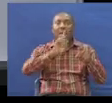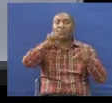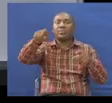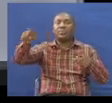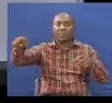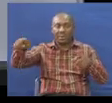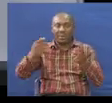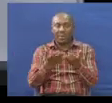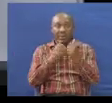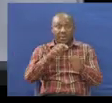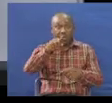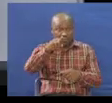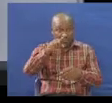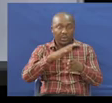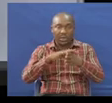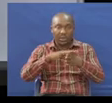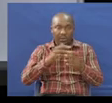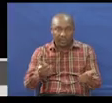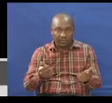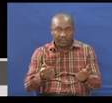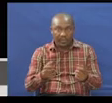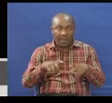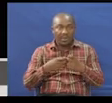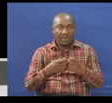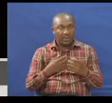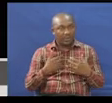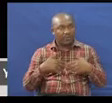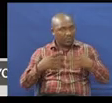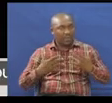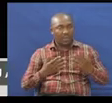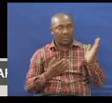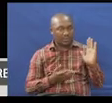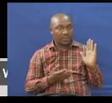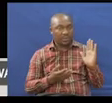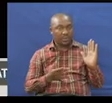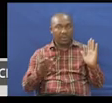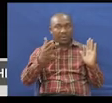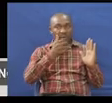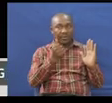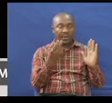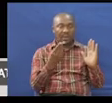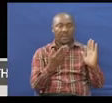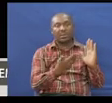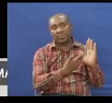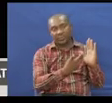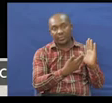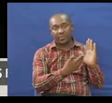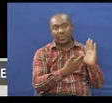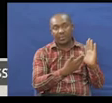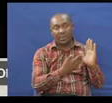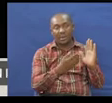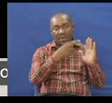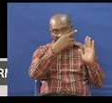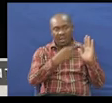only this one, but there are other books which you can use them. Now, if you refer this book, you can find many questions